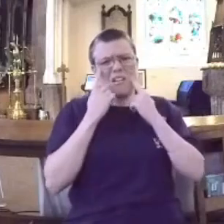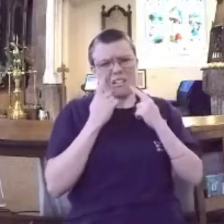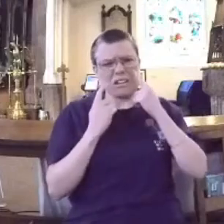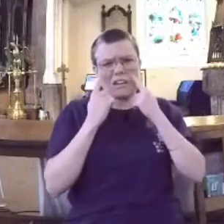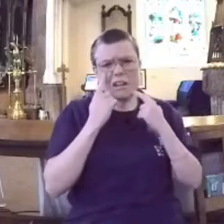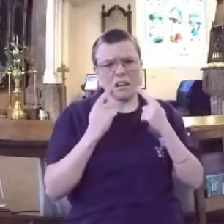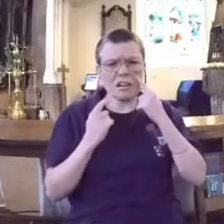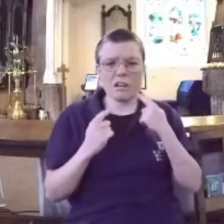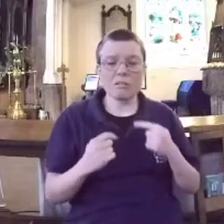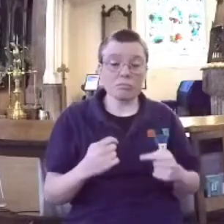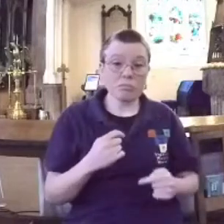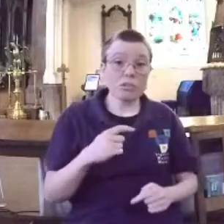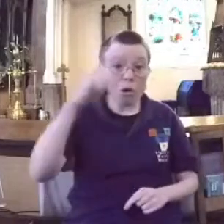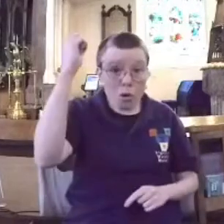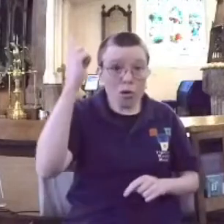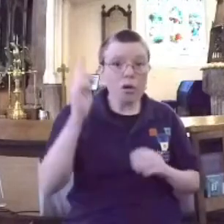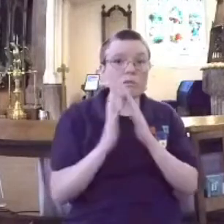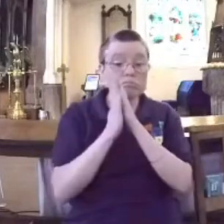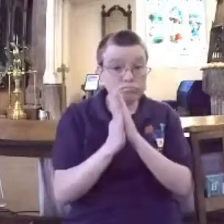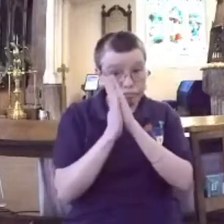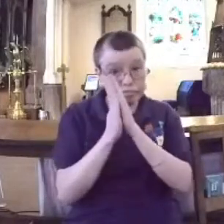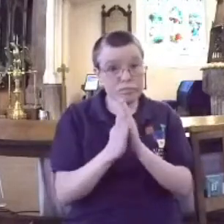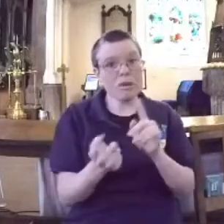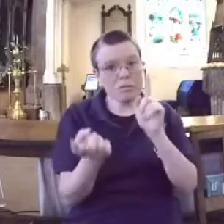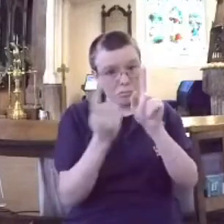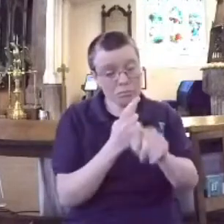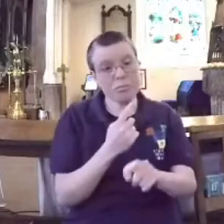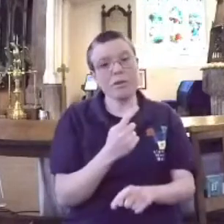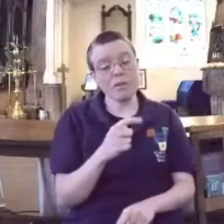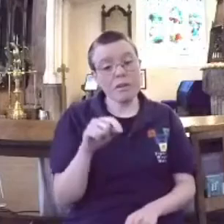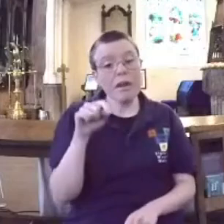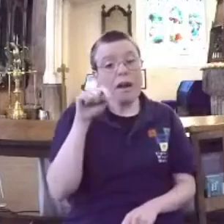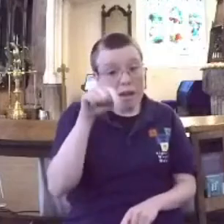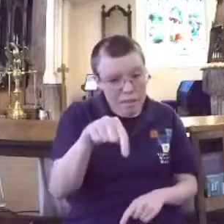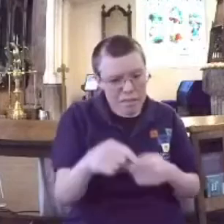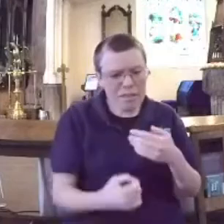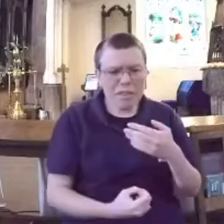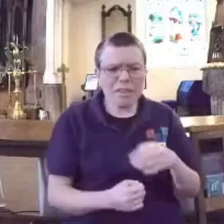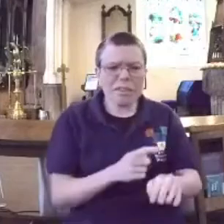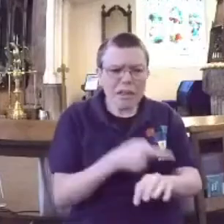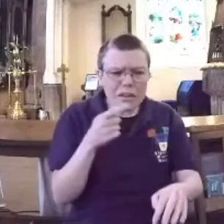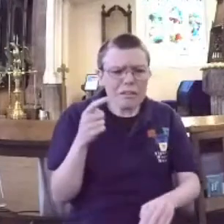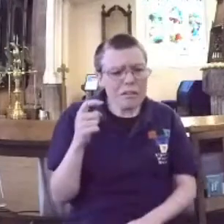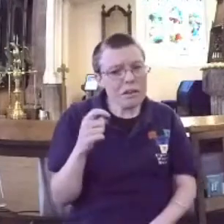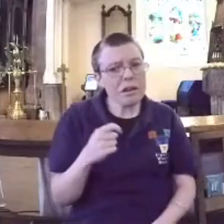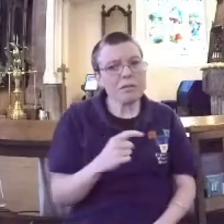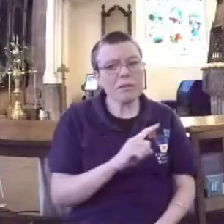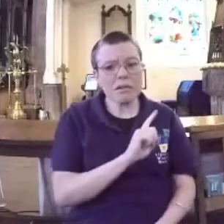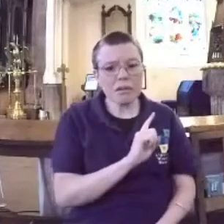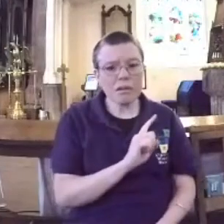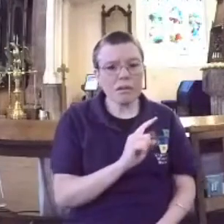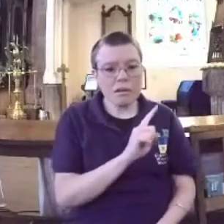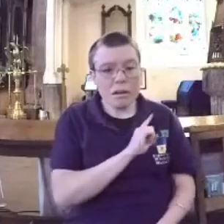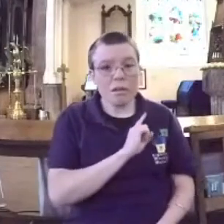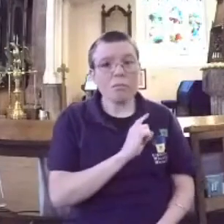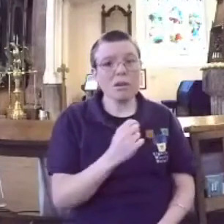God answered the prayer then, I think, because when I prayed, I was alone. But when he answered it,